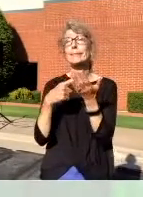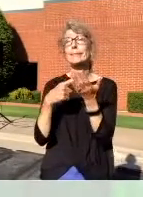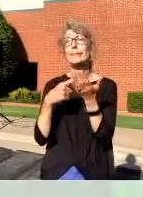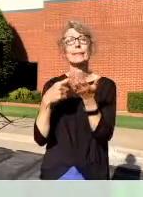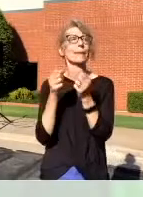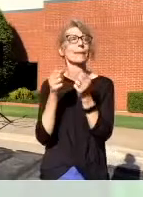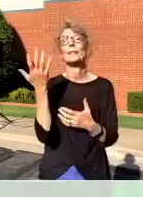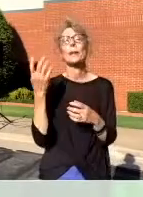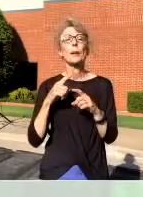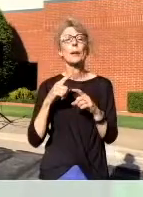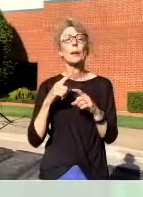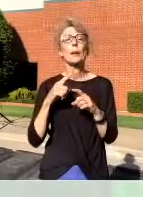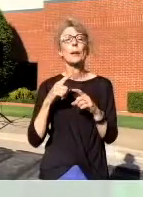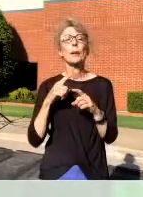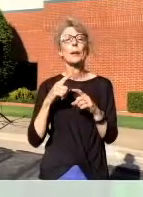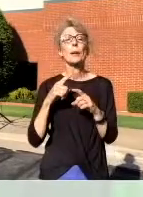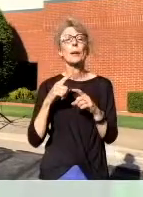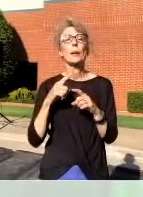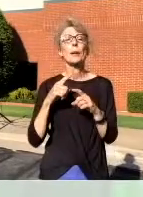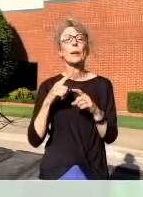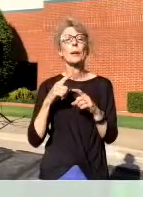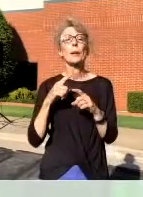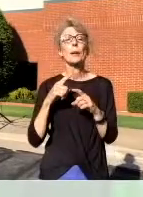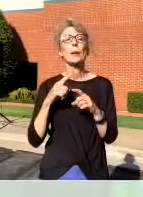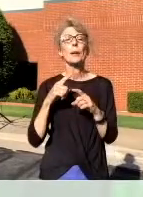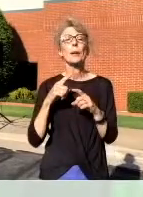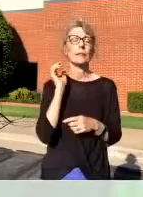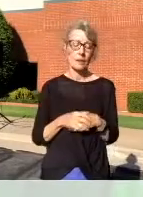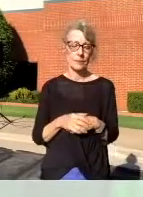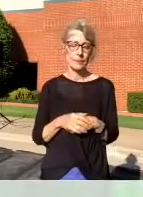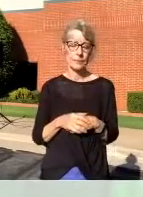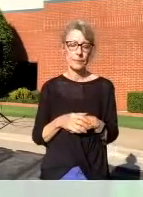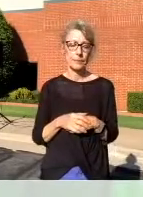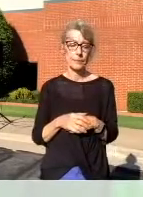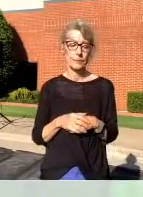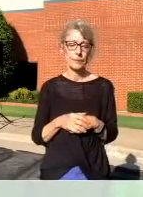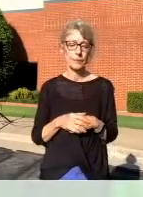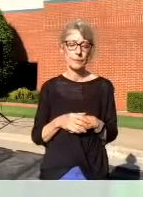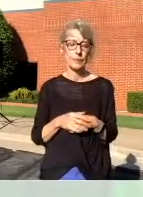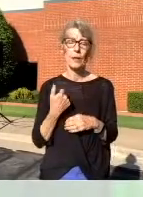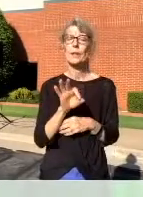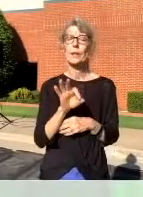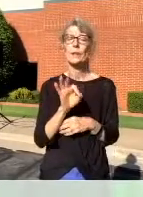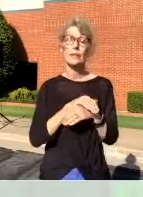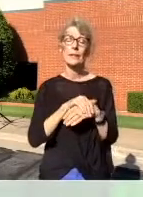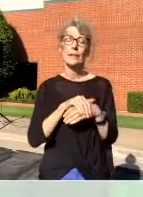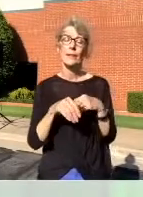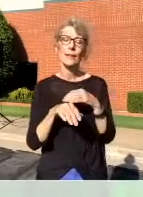to us. We find comfort in the fact that you long to hear us.